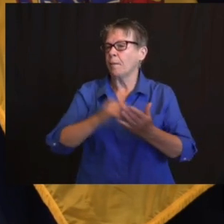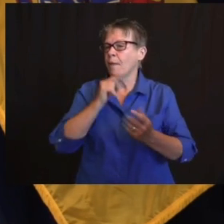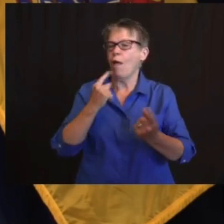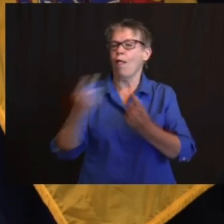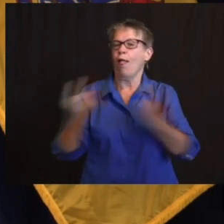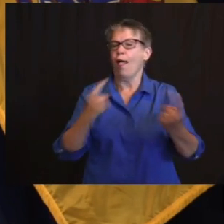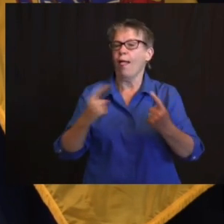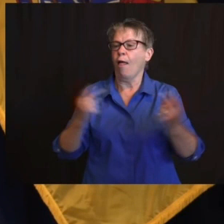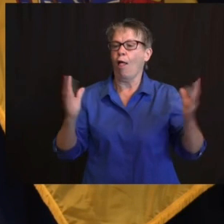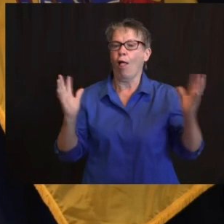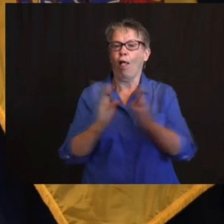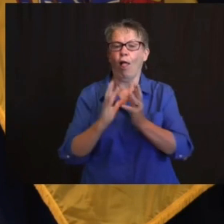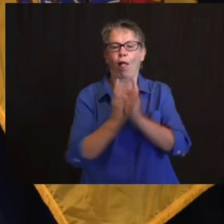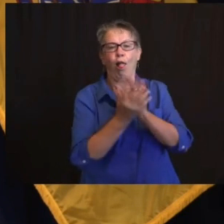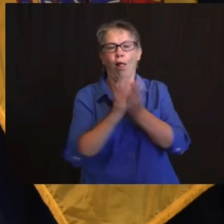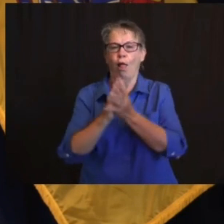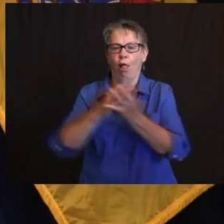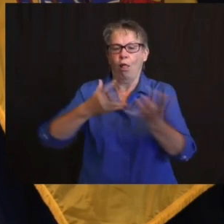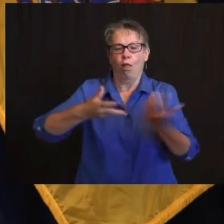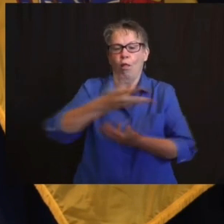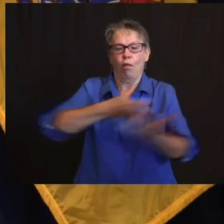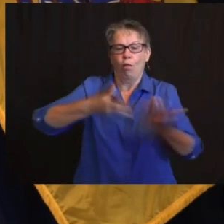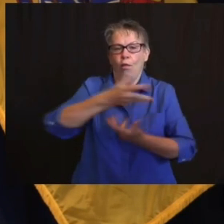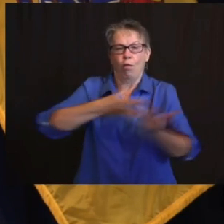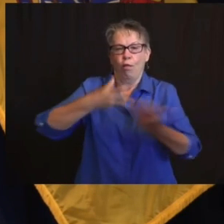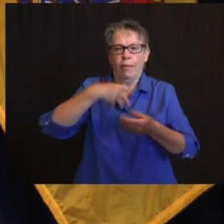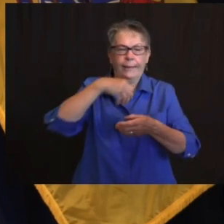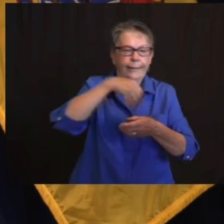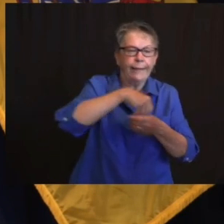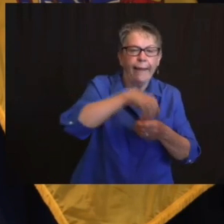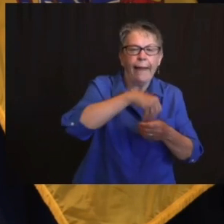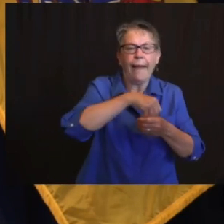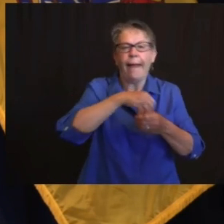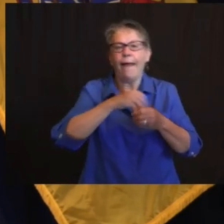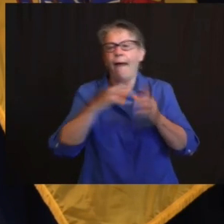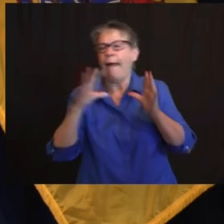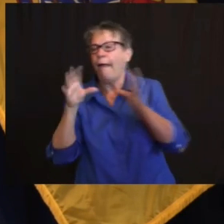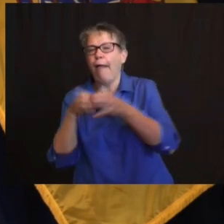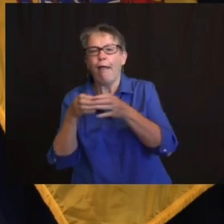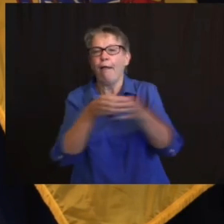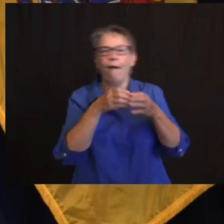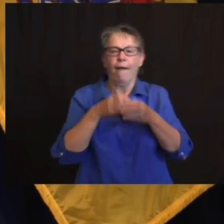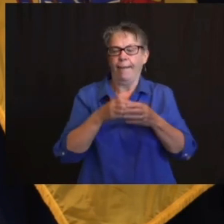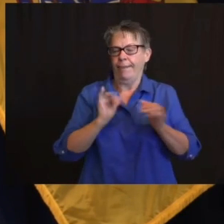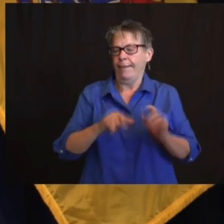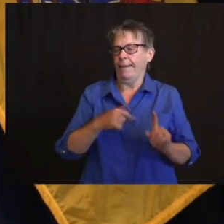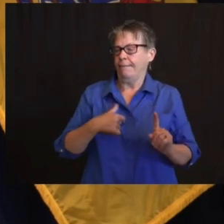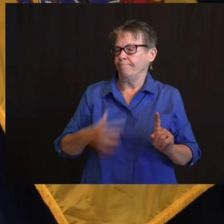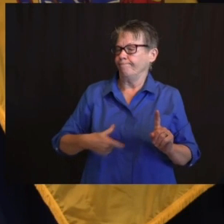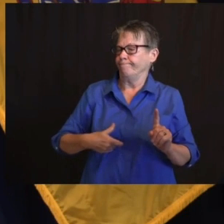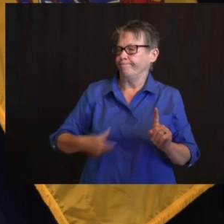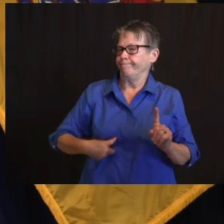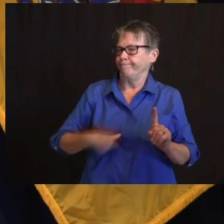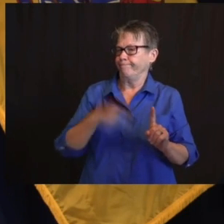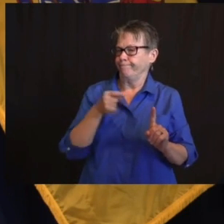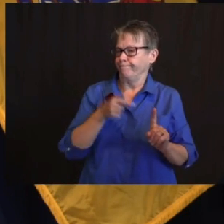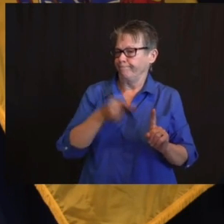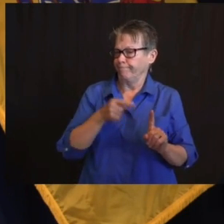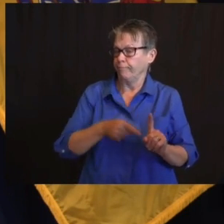realities. Gyms are for literally personal sign-up prior appointment